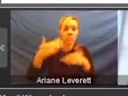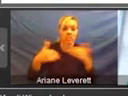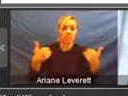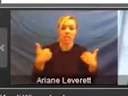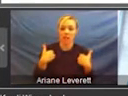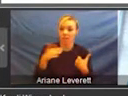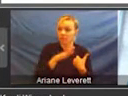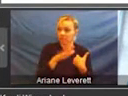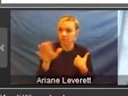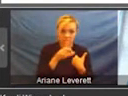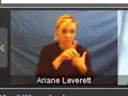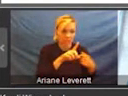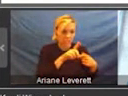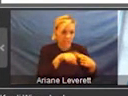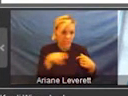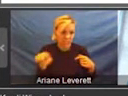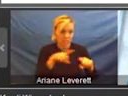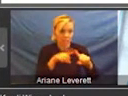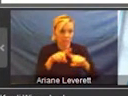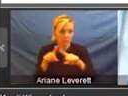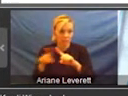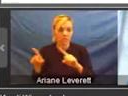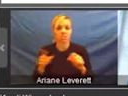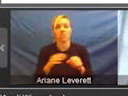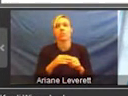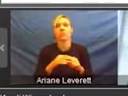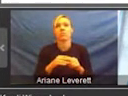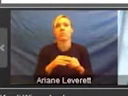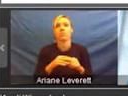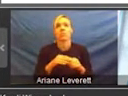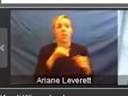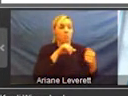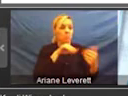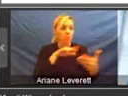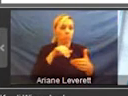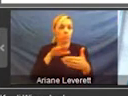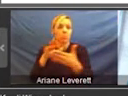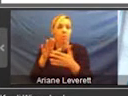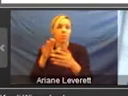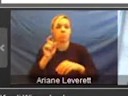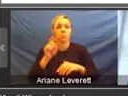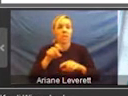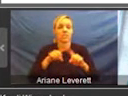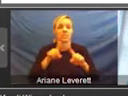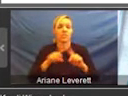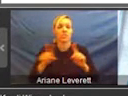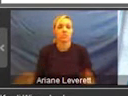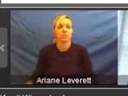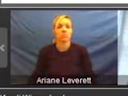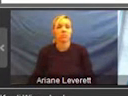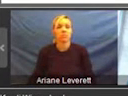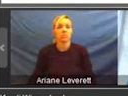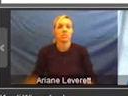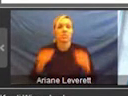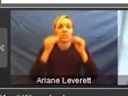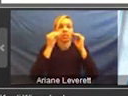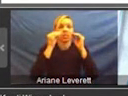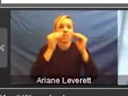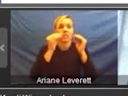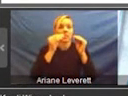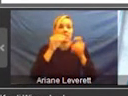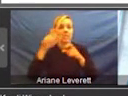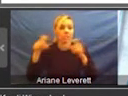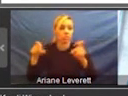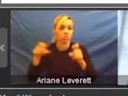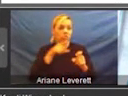need different tactics within a broader program. So teachers do need a different approach than the students,